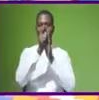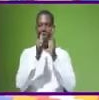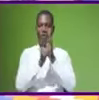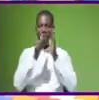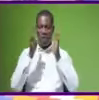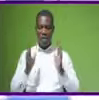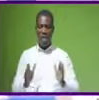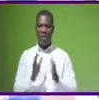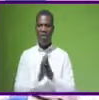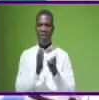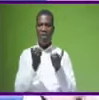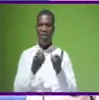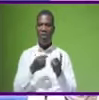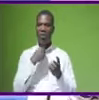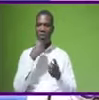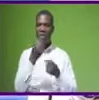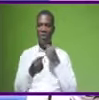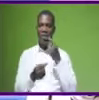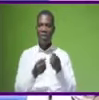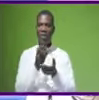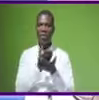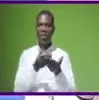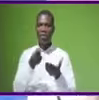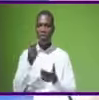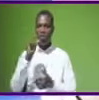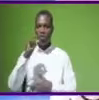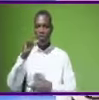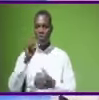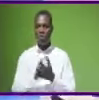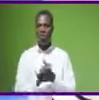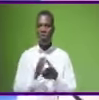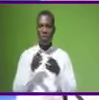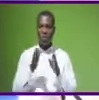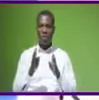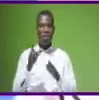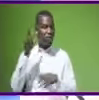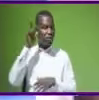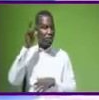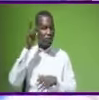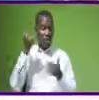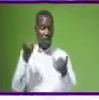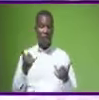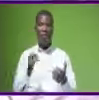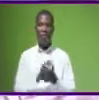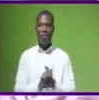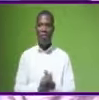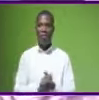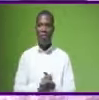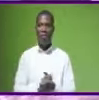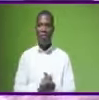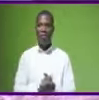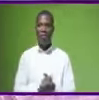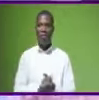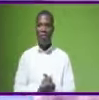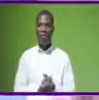said, Uncle Pessoa can be big to Abby. And the NTN says, yeah. Honorable.